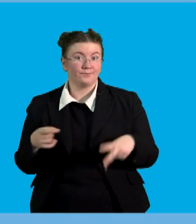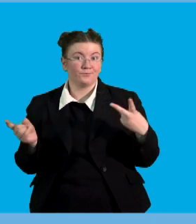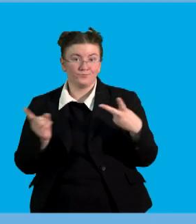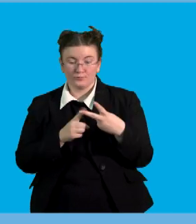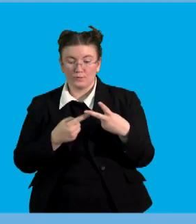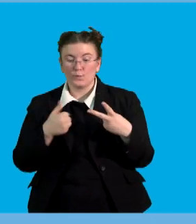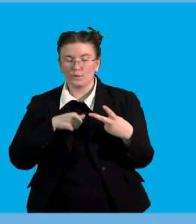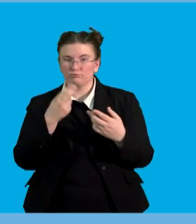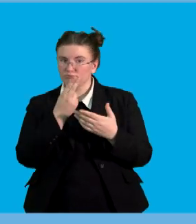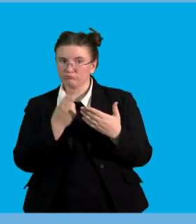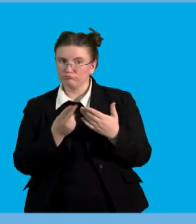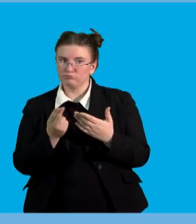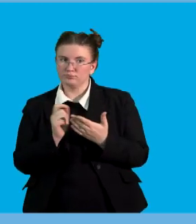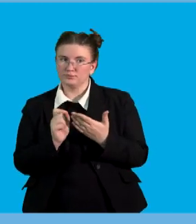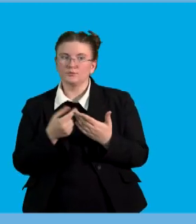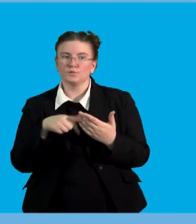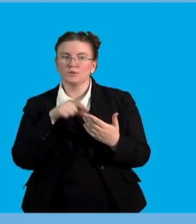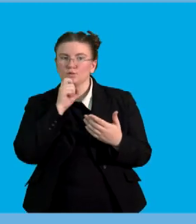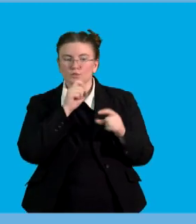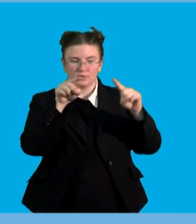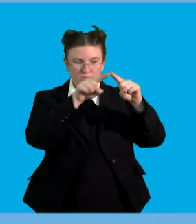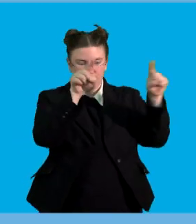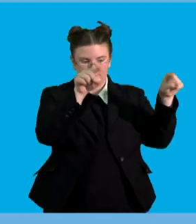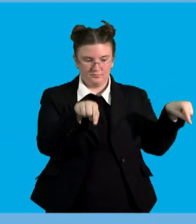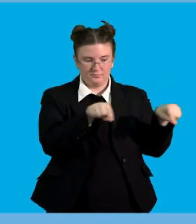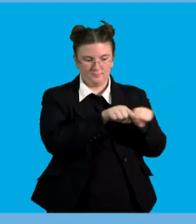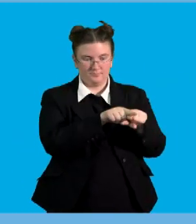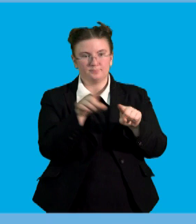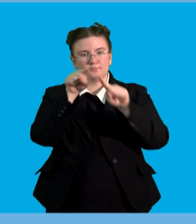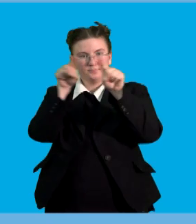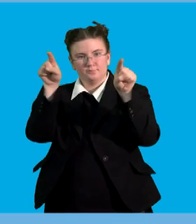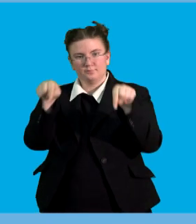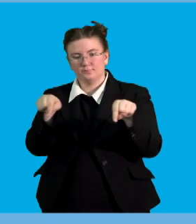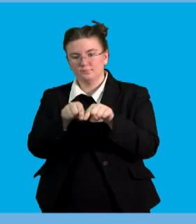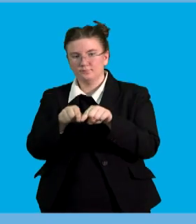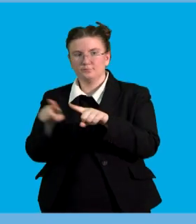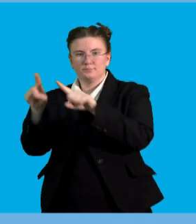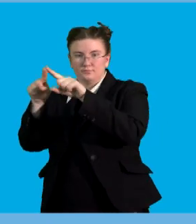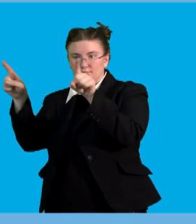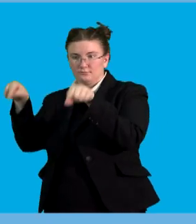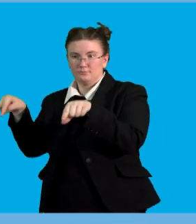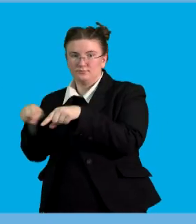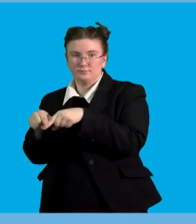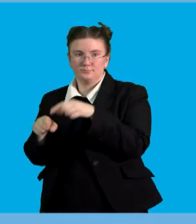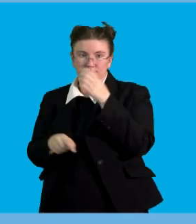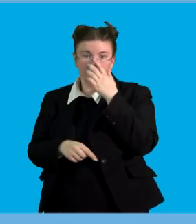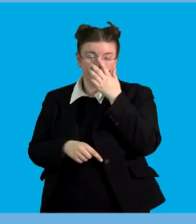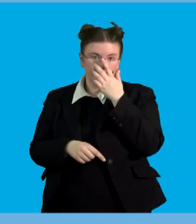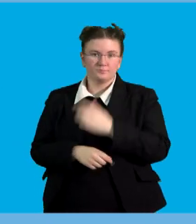Now, the second part where we're supposed to draw, we're going to use blocks to draw our states of